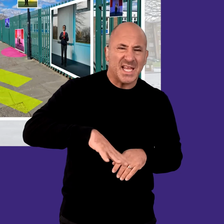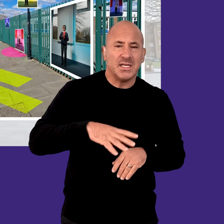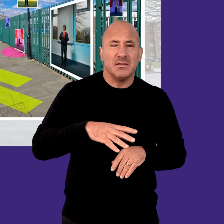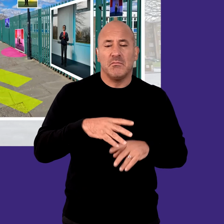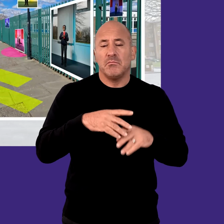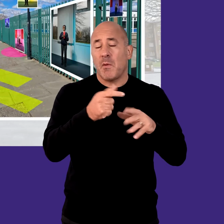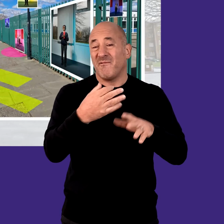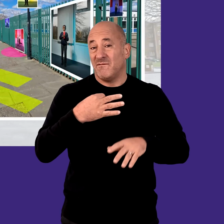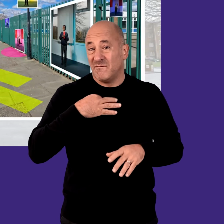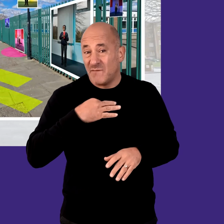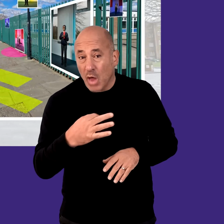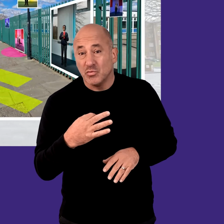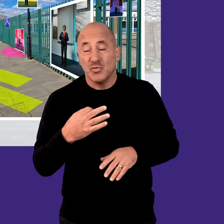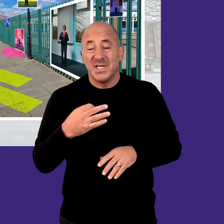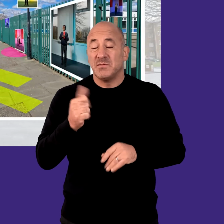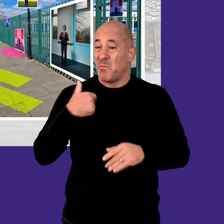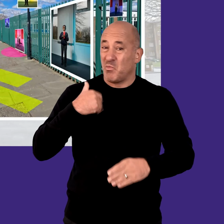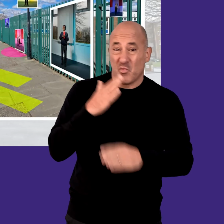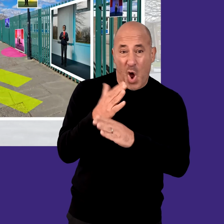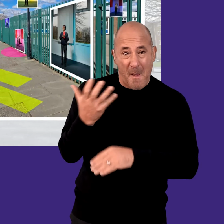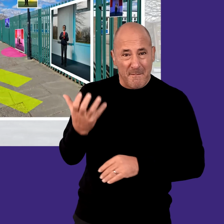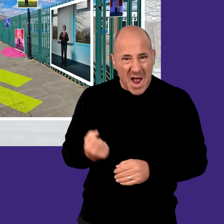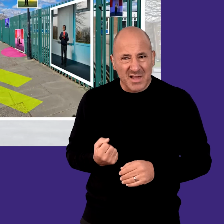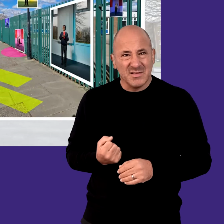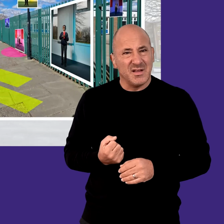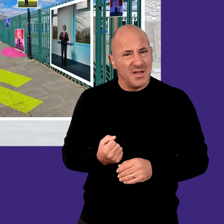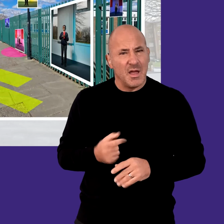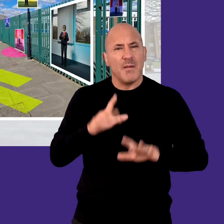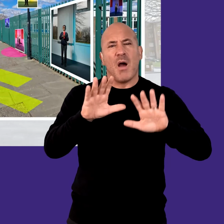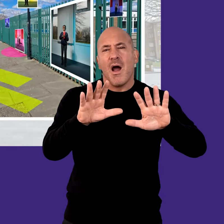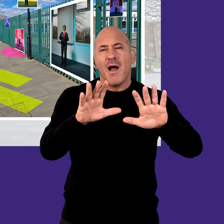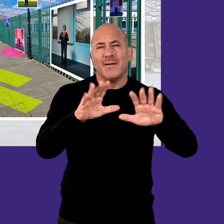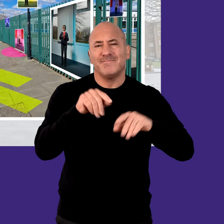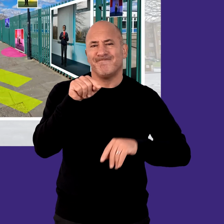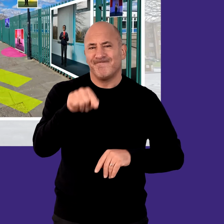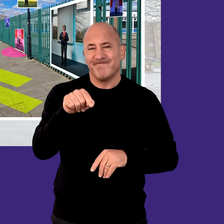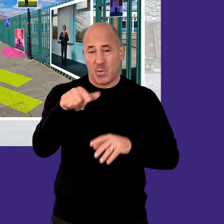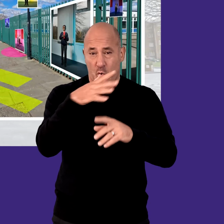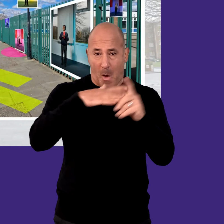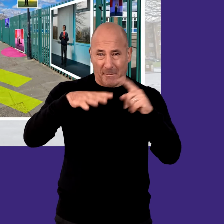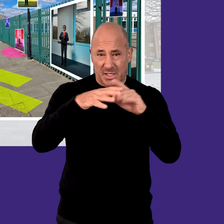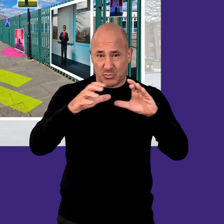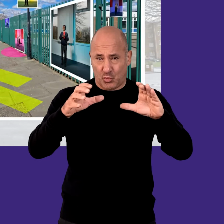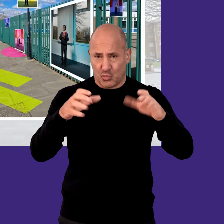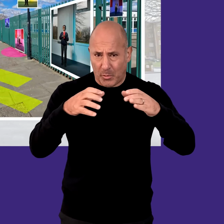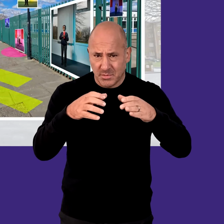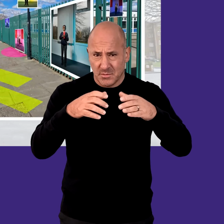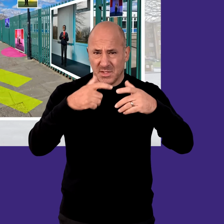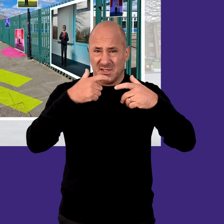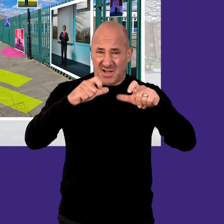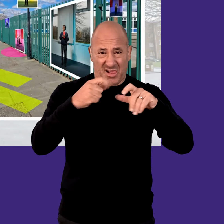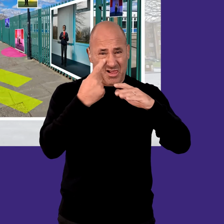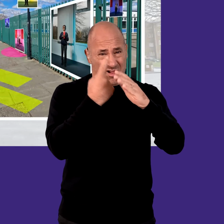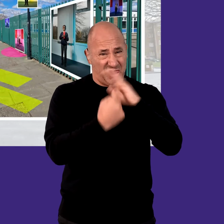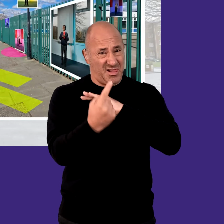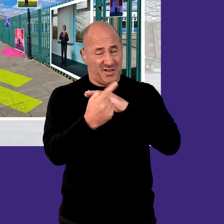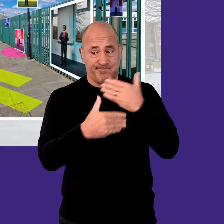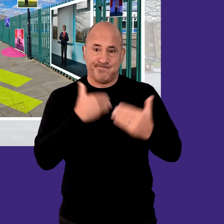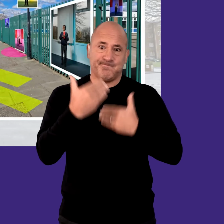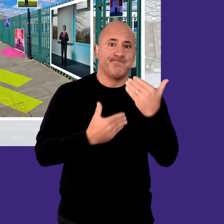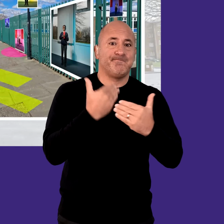people and their needs, some of them voluntary, some of them not. But what was happening was that those